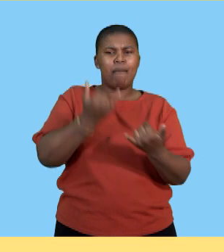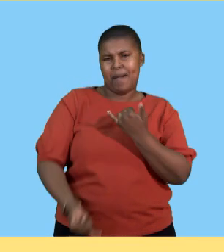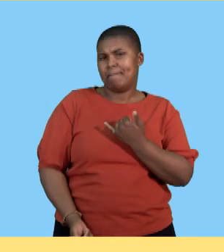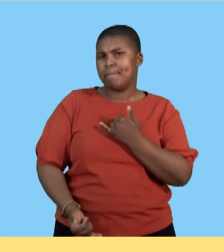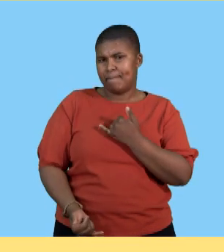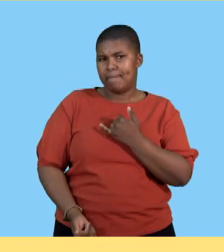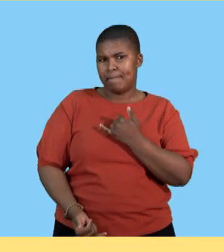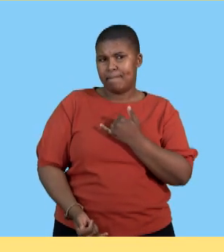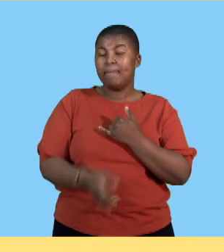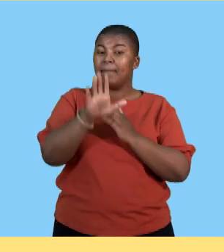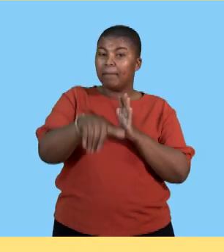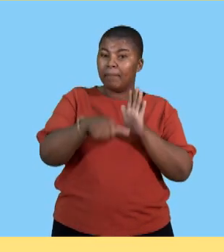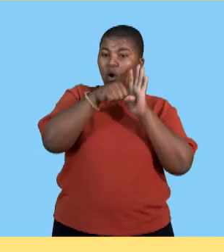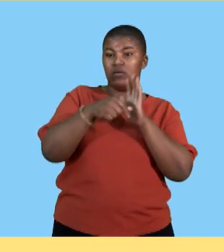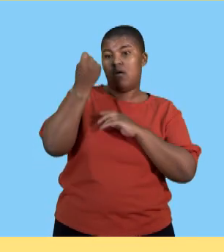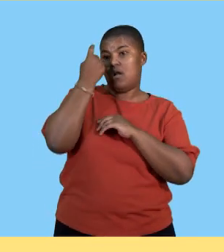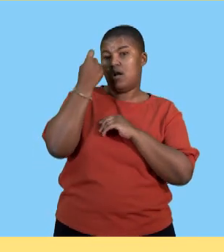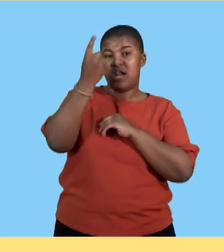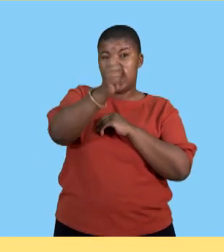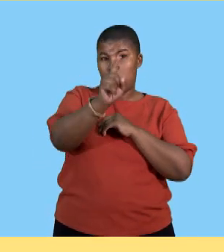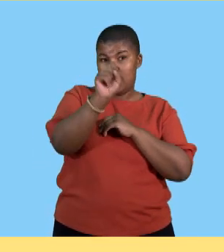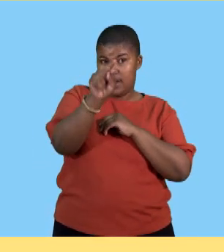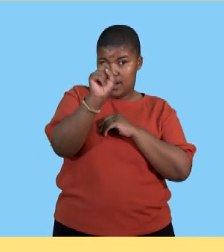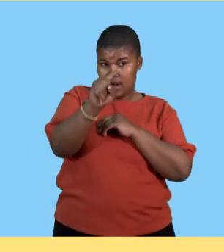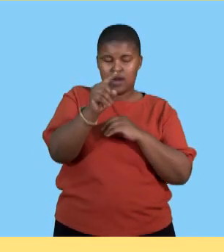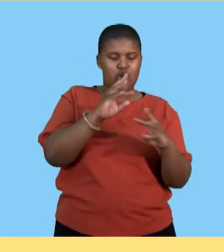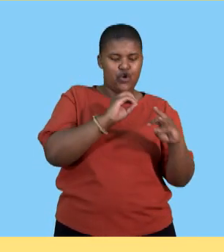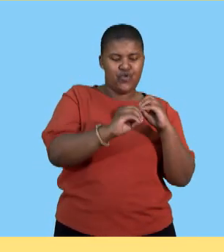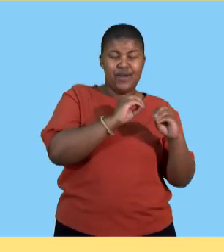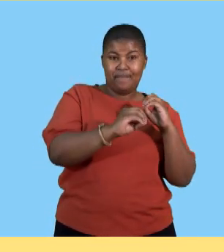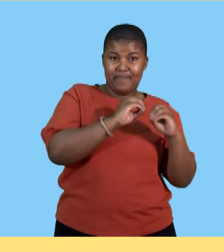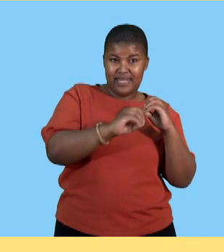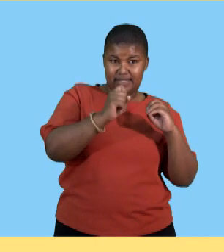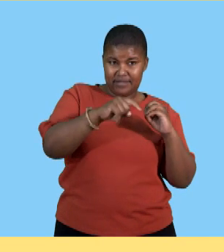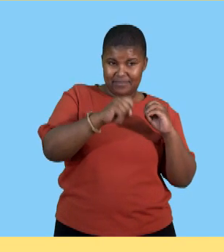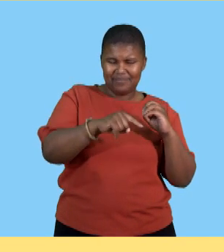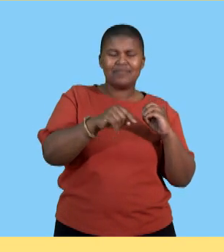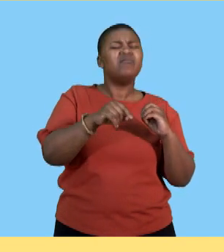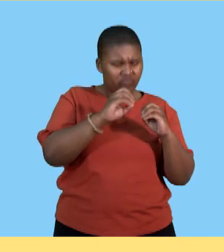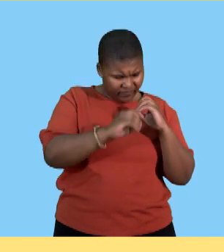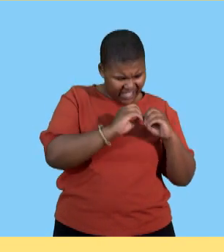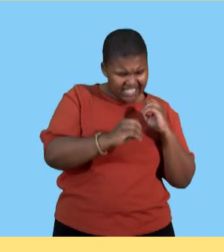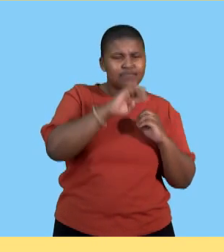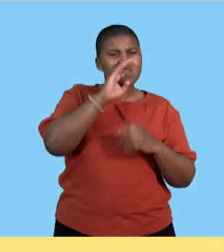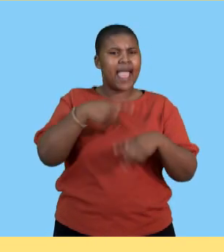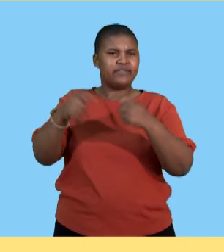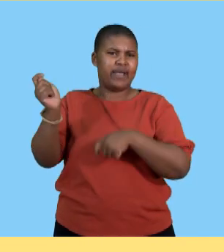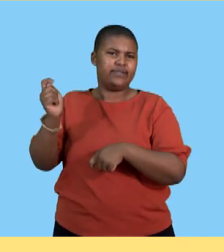in error. It is very important now to understand that repairs are an